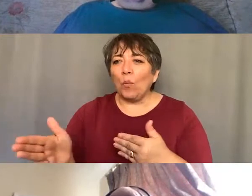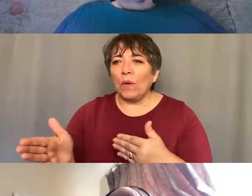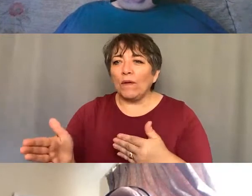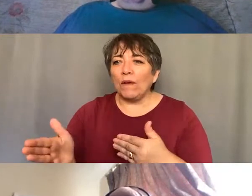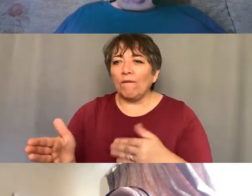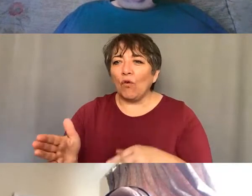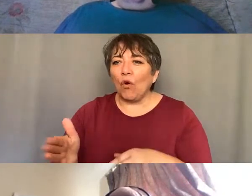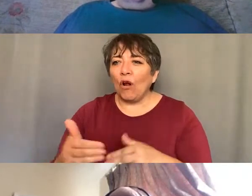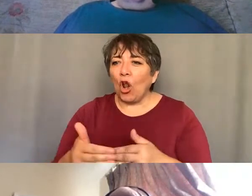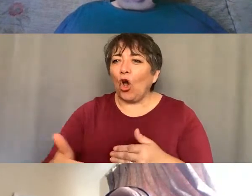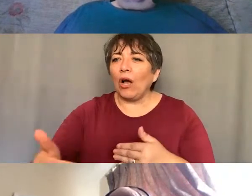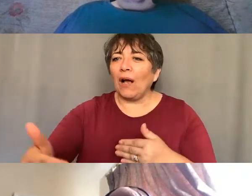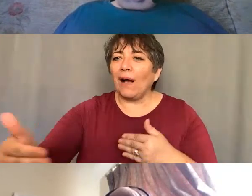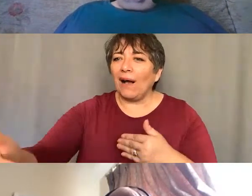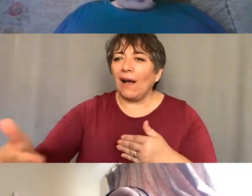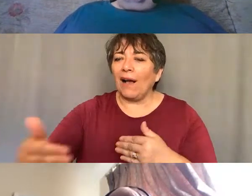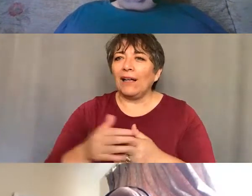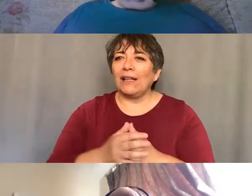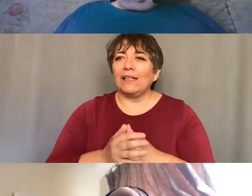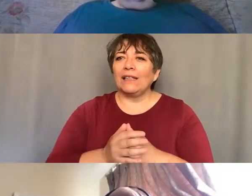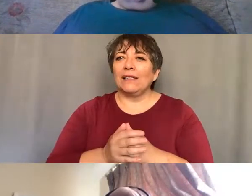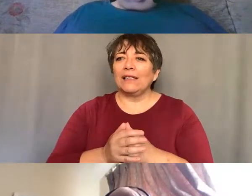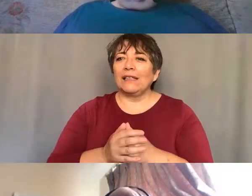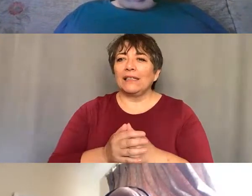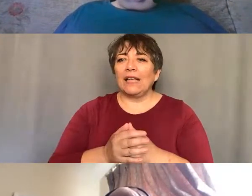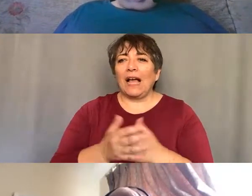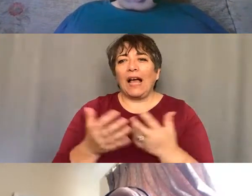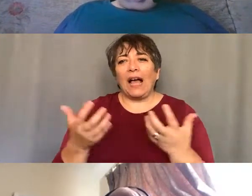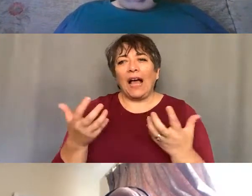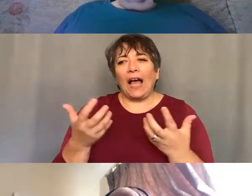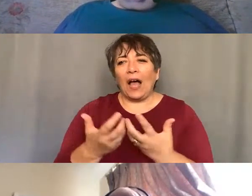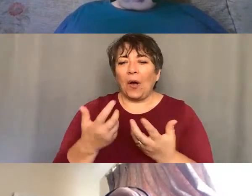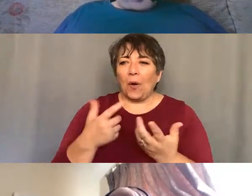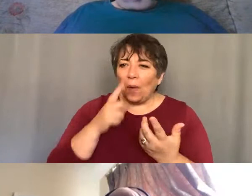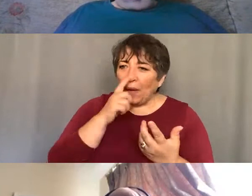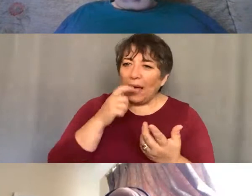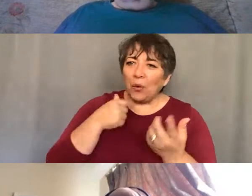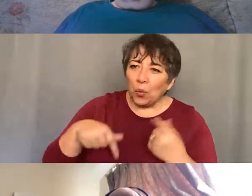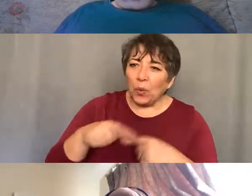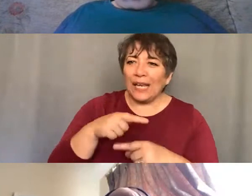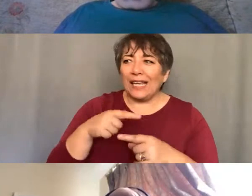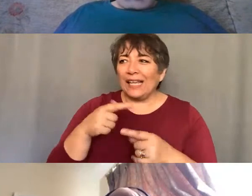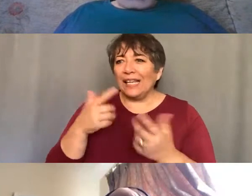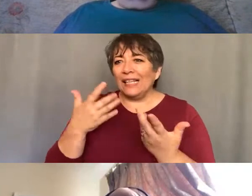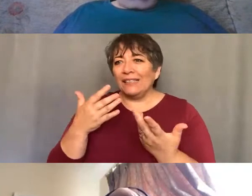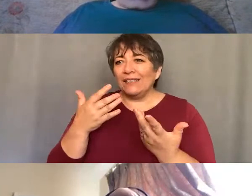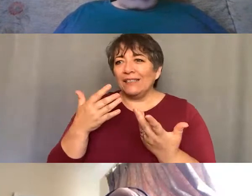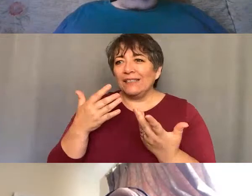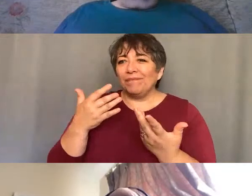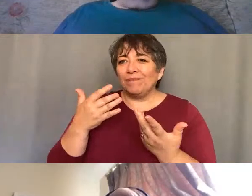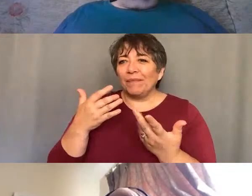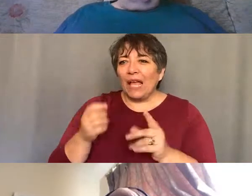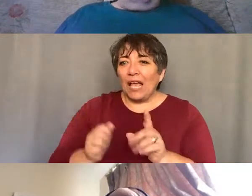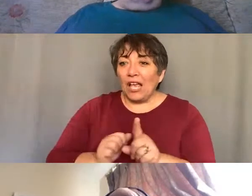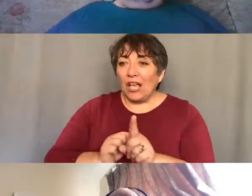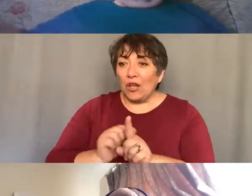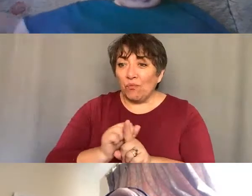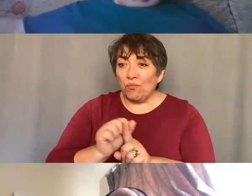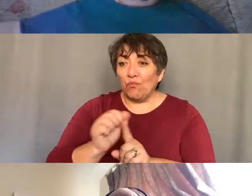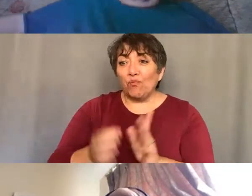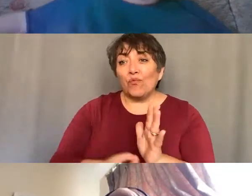streamlined, looking at continuously improving how we deliver the service. And if we continually do improve the efficiency